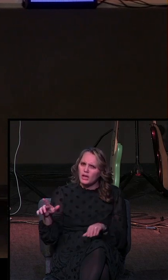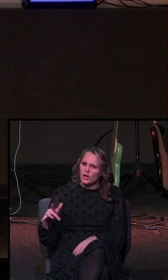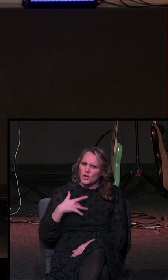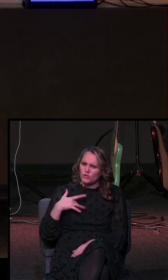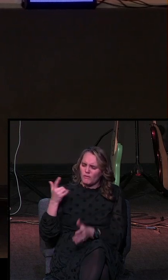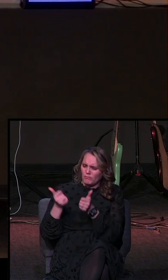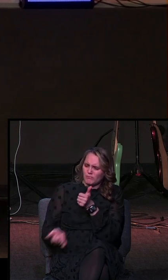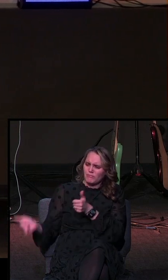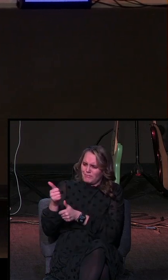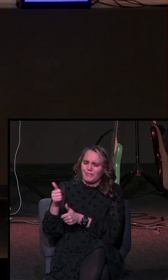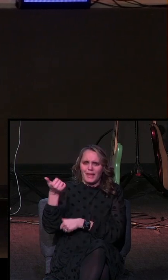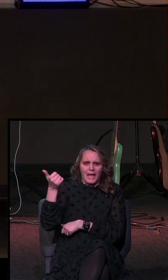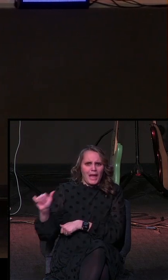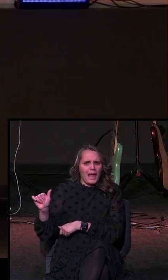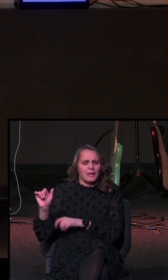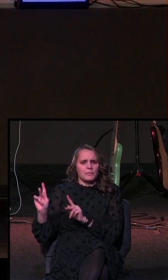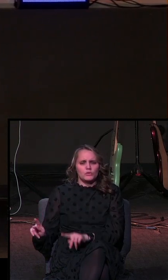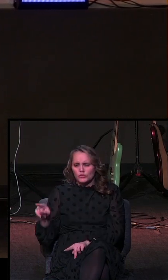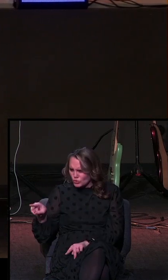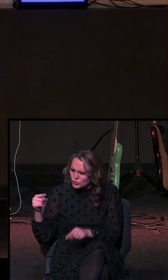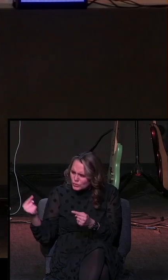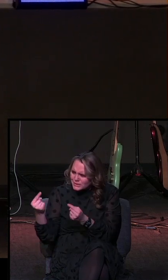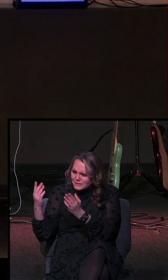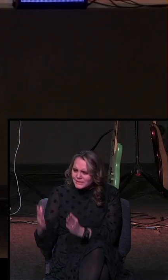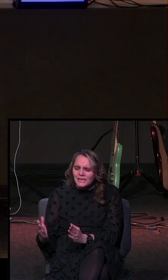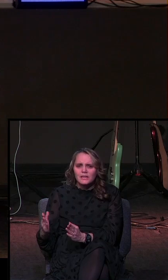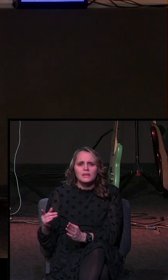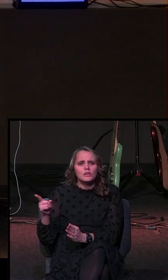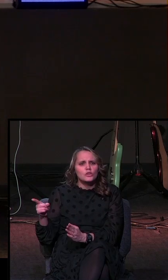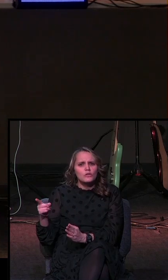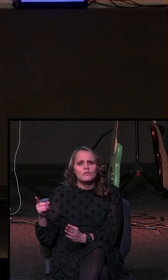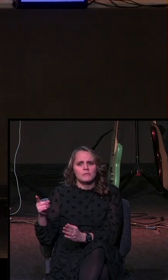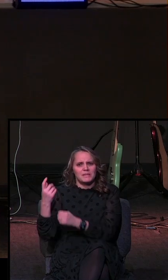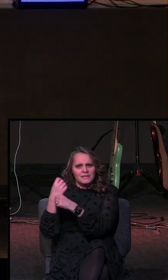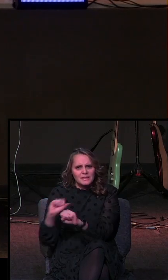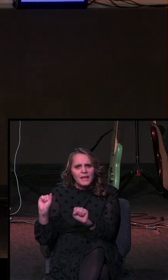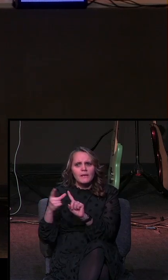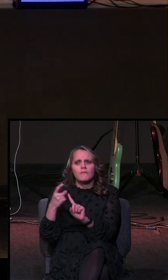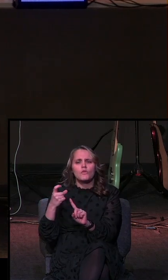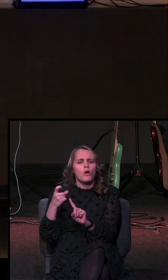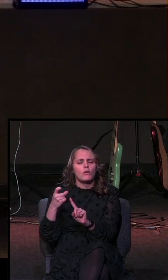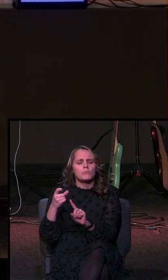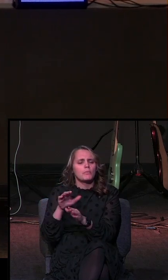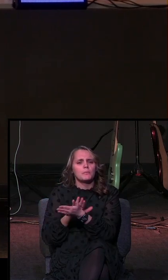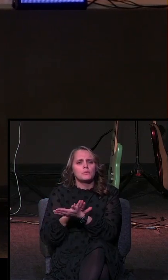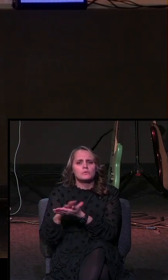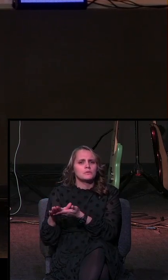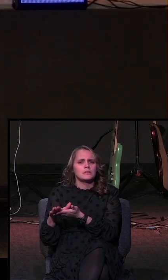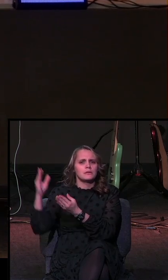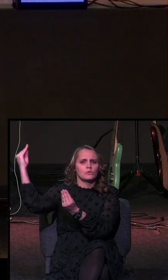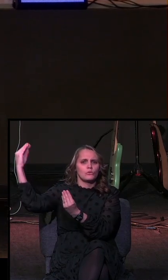to anybody? You are a sinner saved by pure grace with no right to